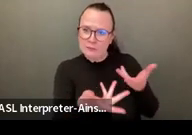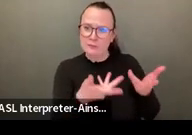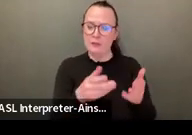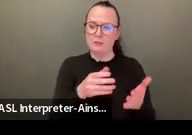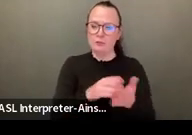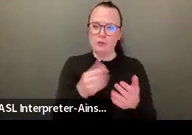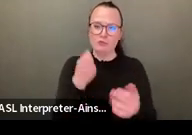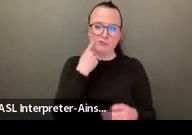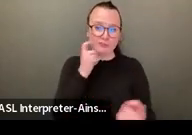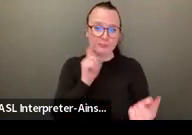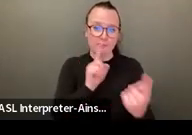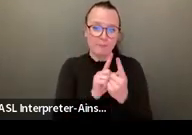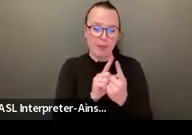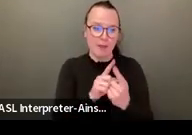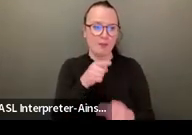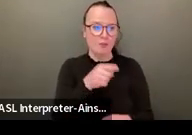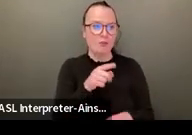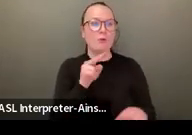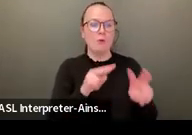their IEP,